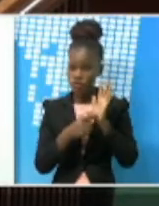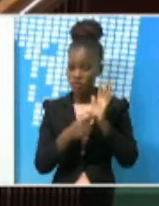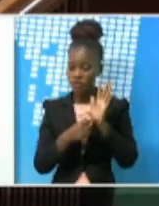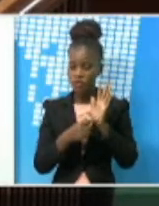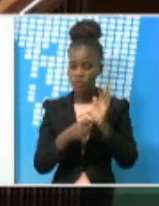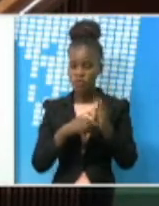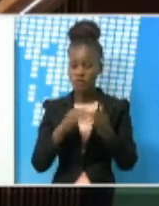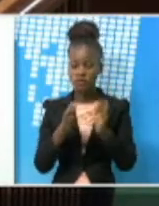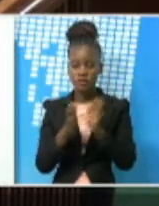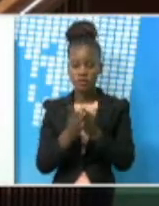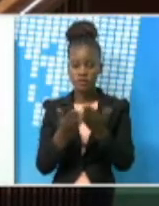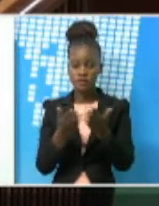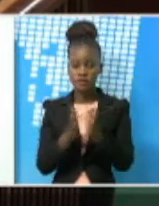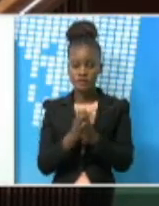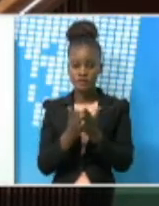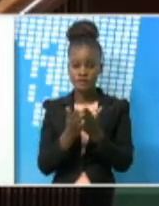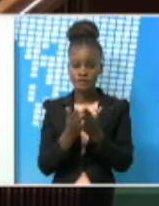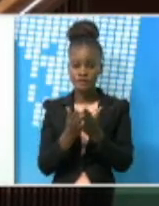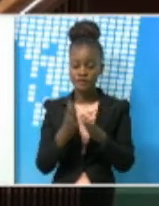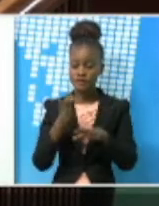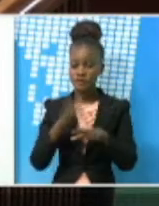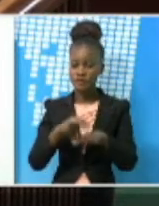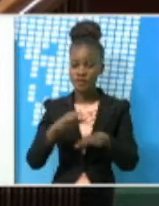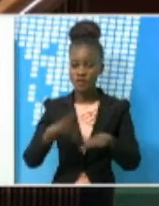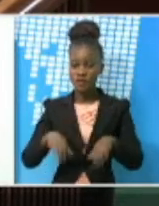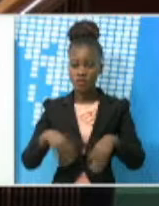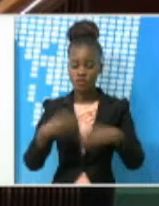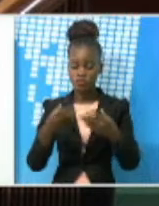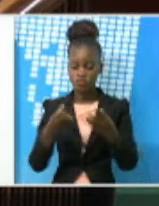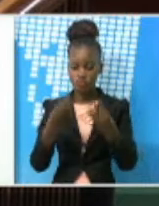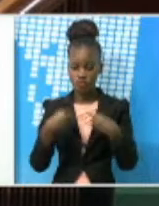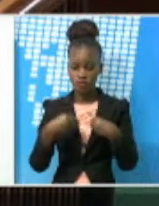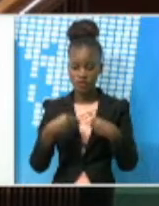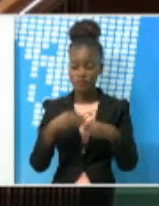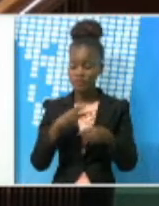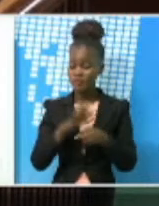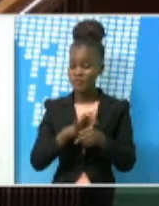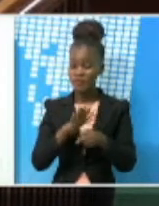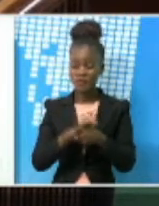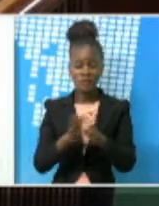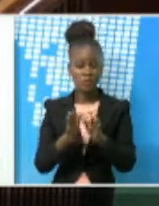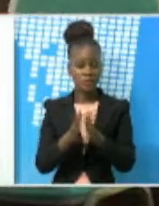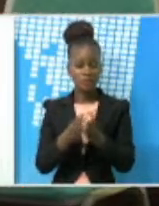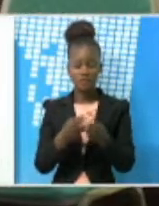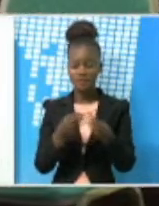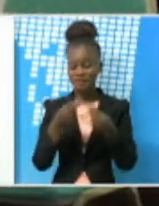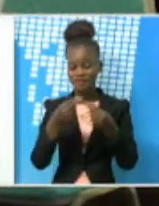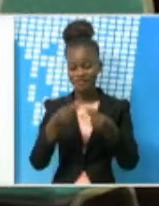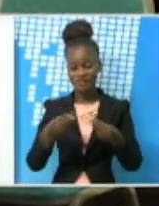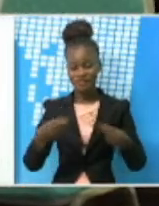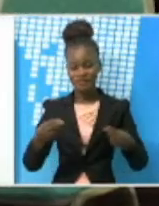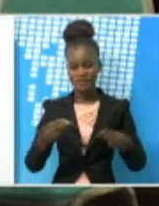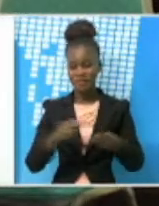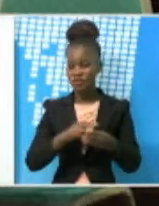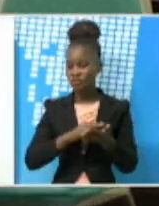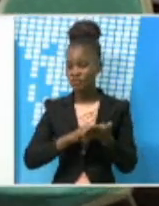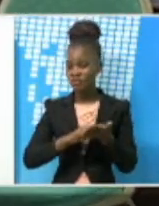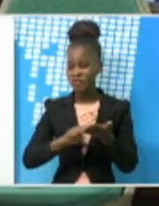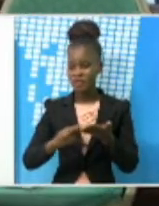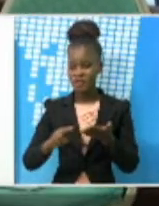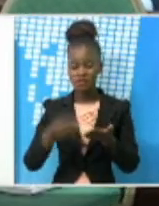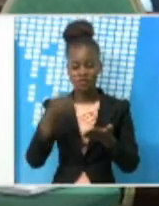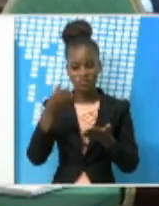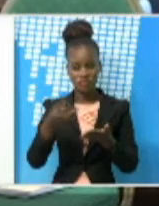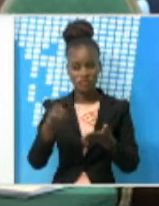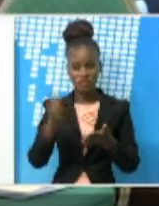books that to whom much is given, much is expected. With a solemn tone, Honorable Taiba directed